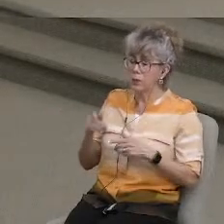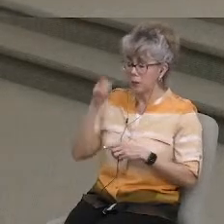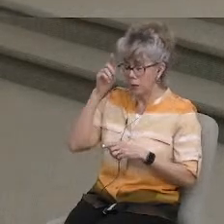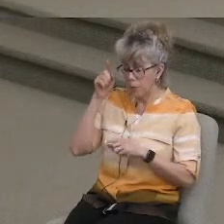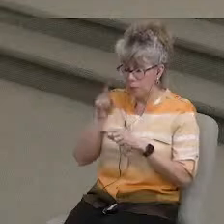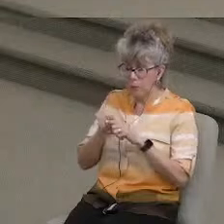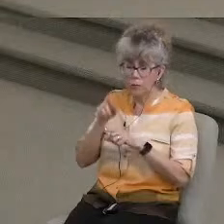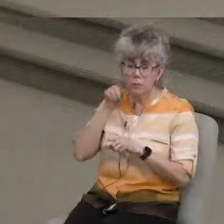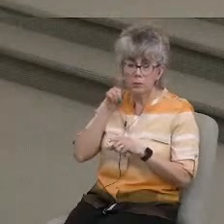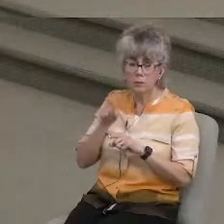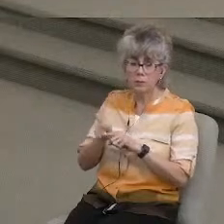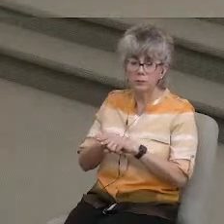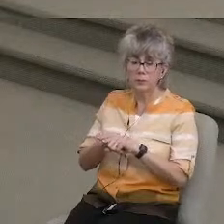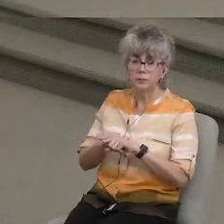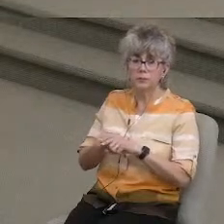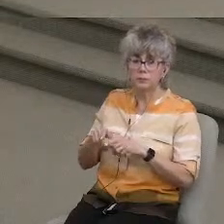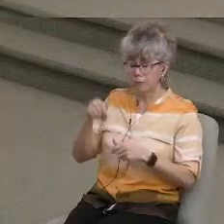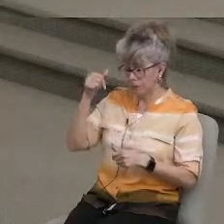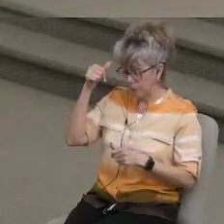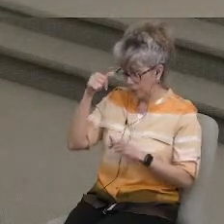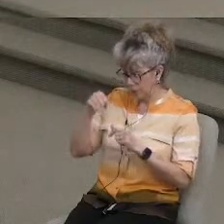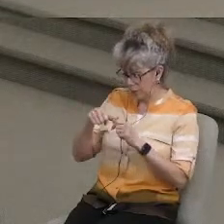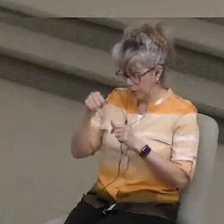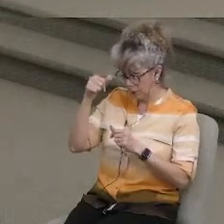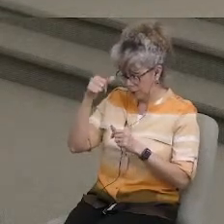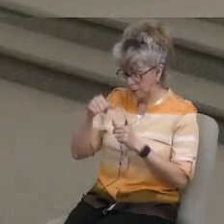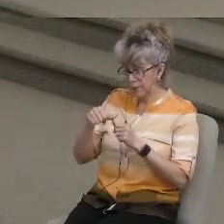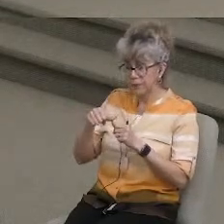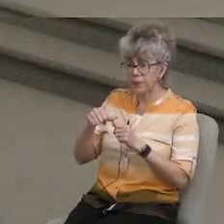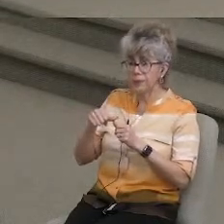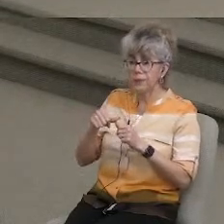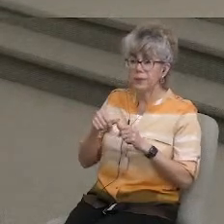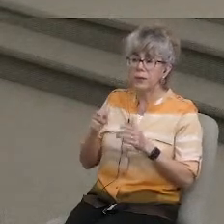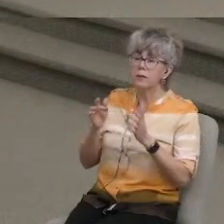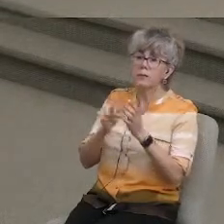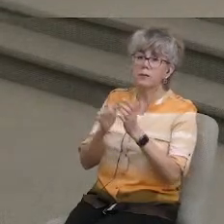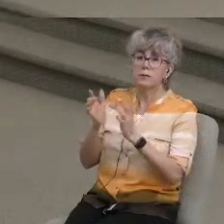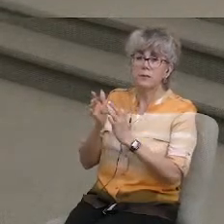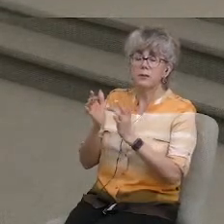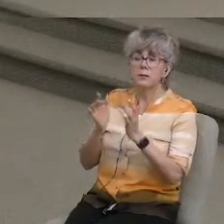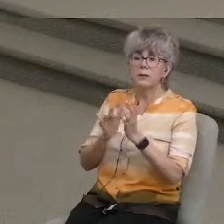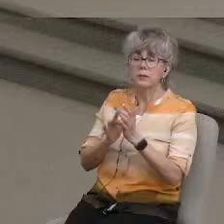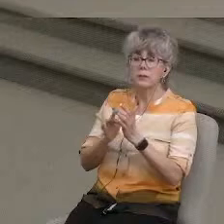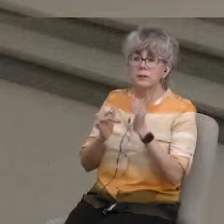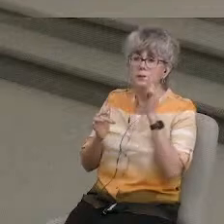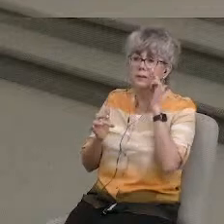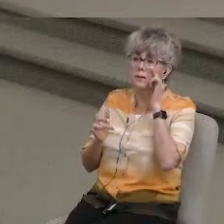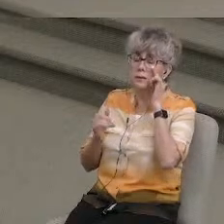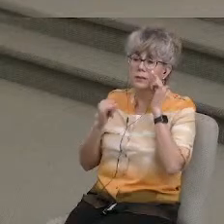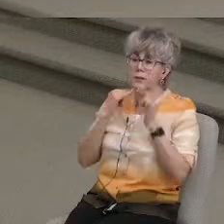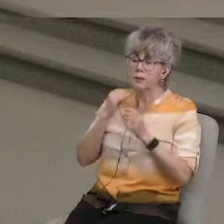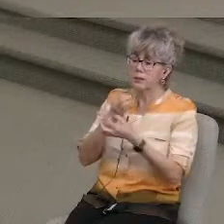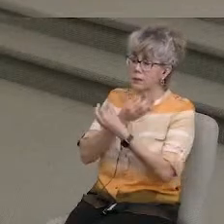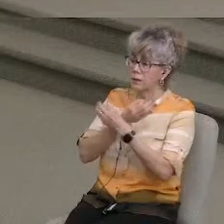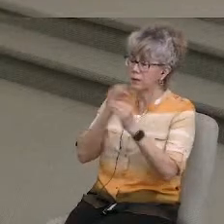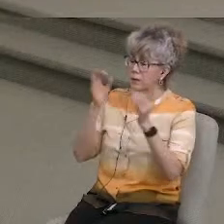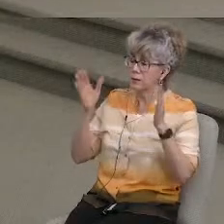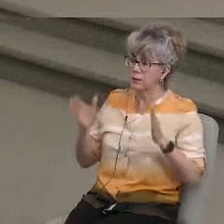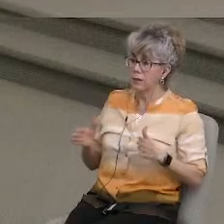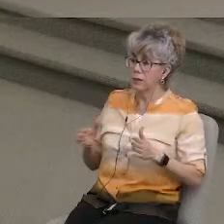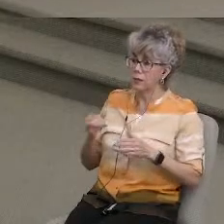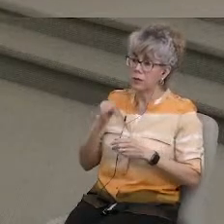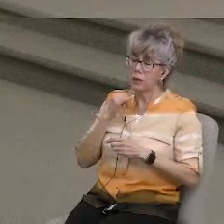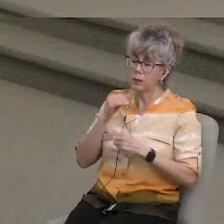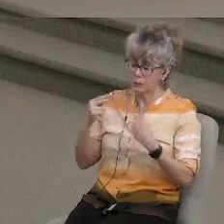sisters, to remember that Jesus is our Savior, and he's